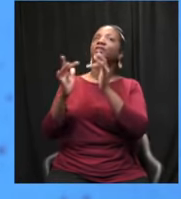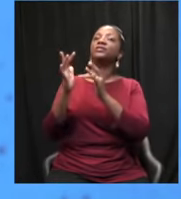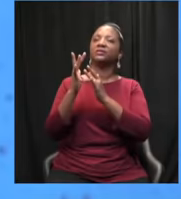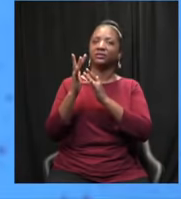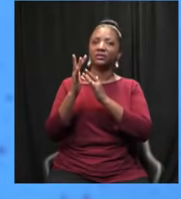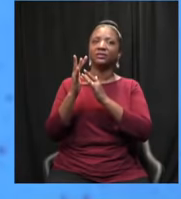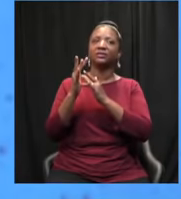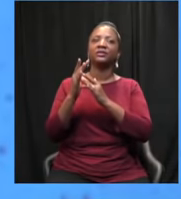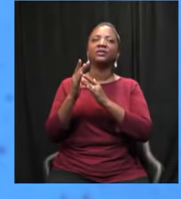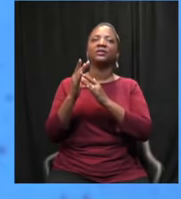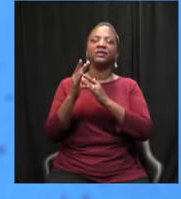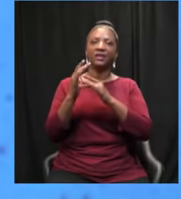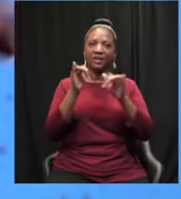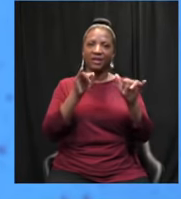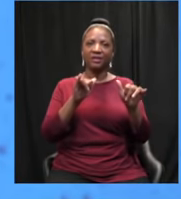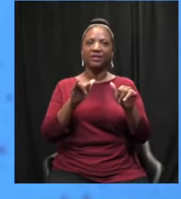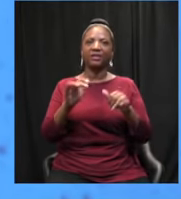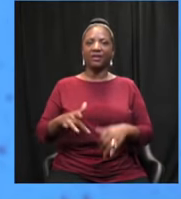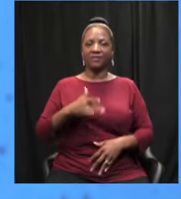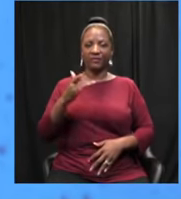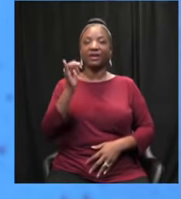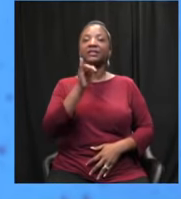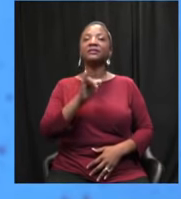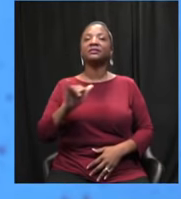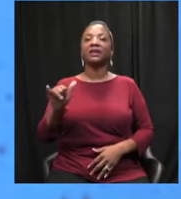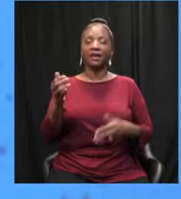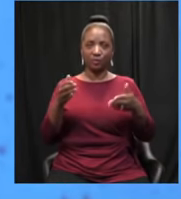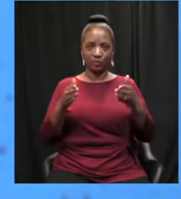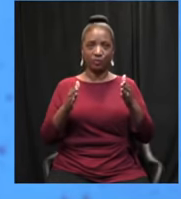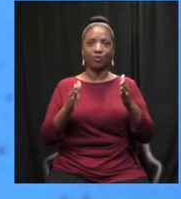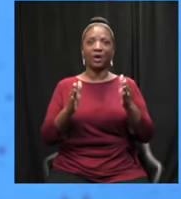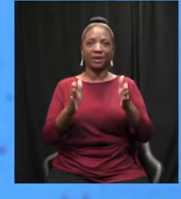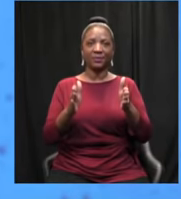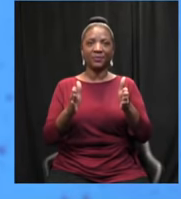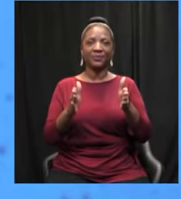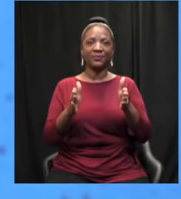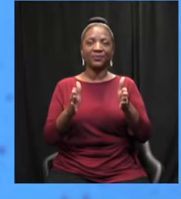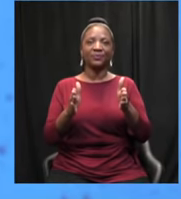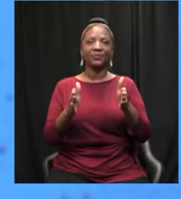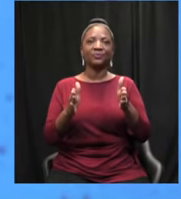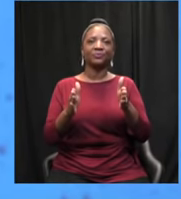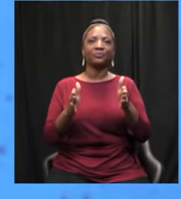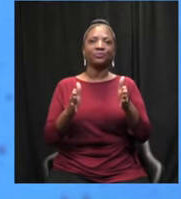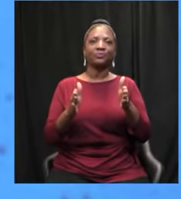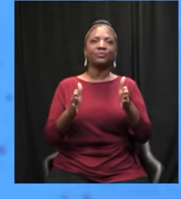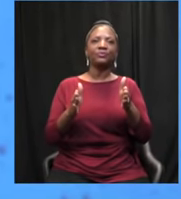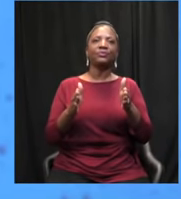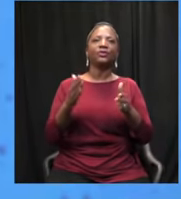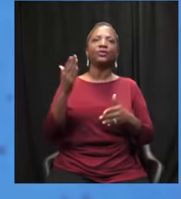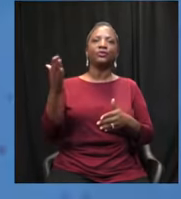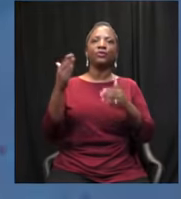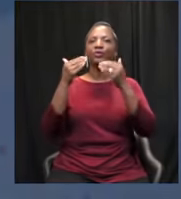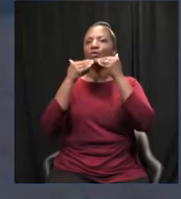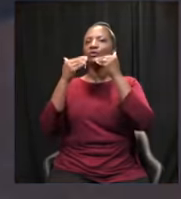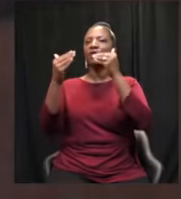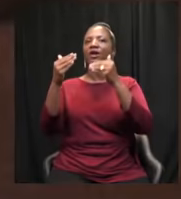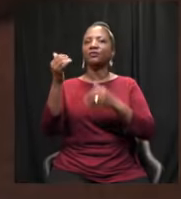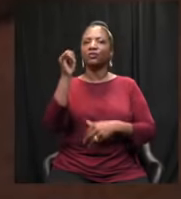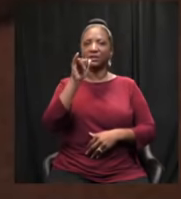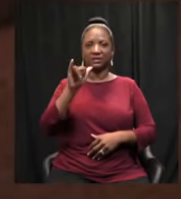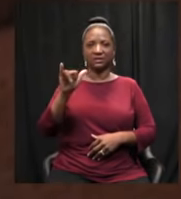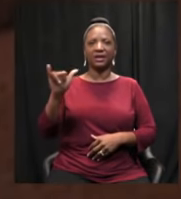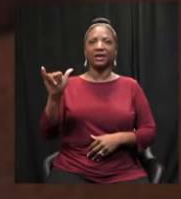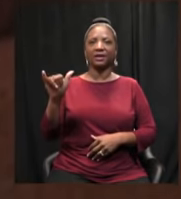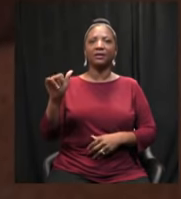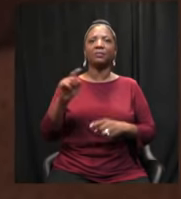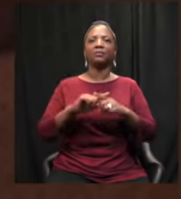what it's like to be able to be in a place of being grateful for all that God has done. And yet, too, in those moments of